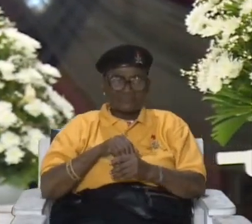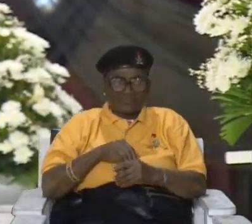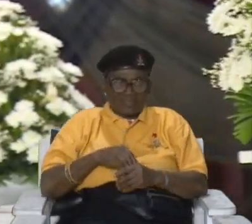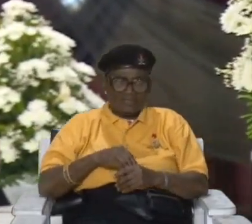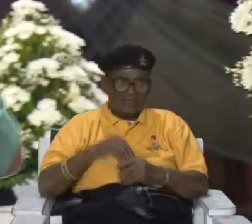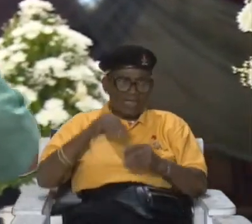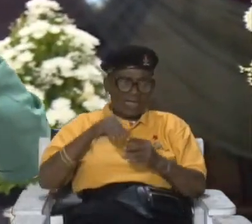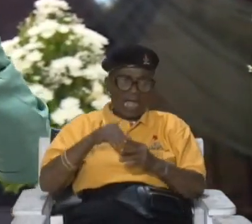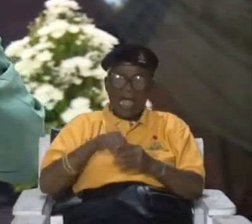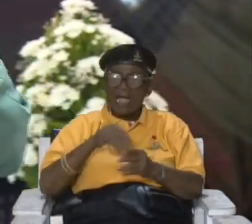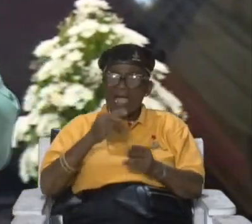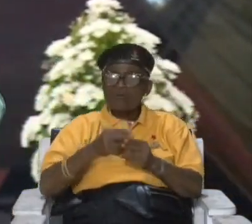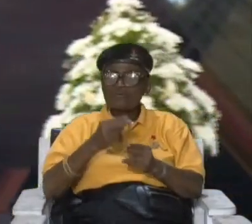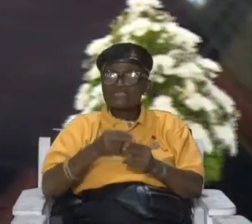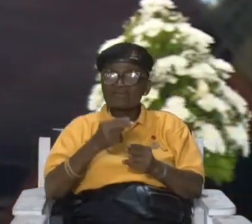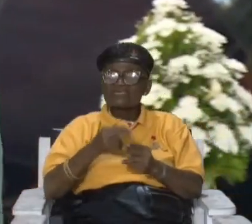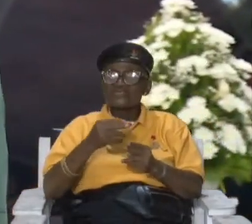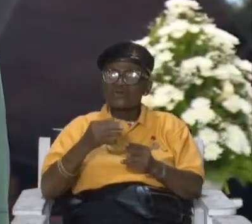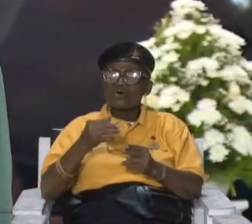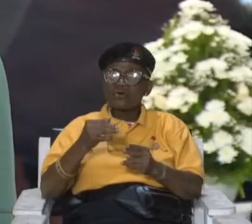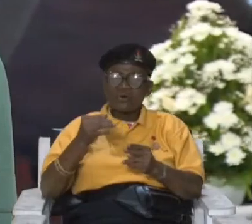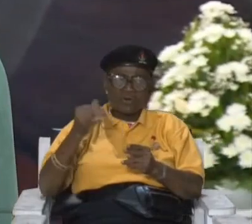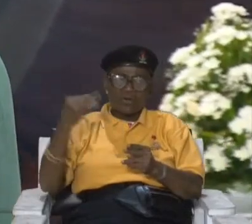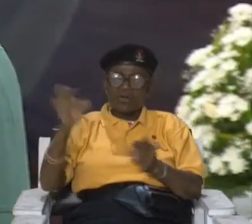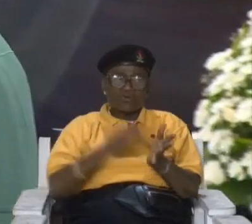In the mighty name of Jesus.